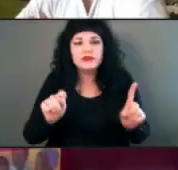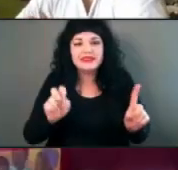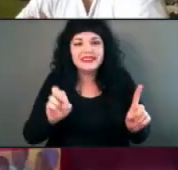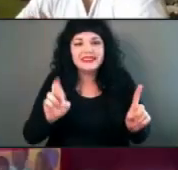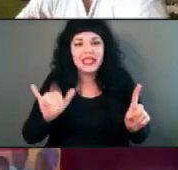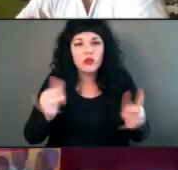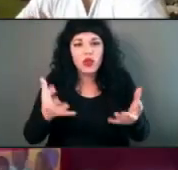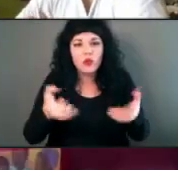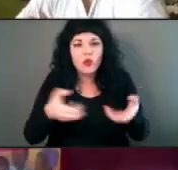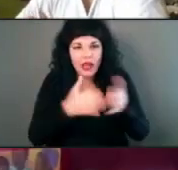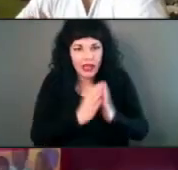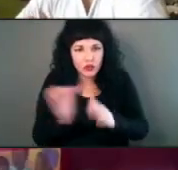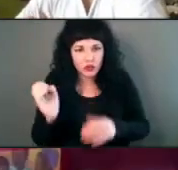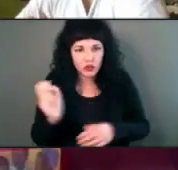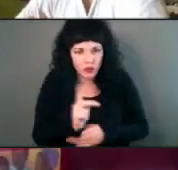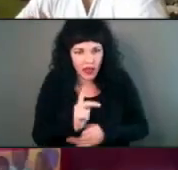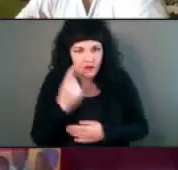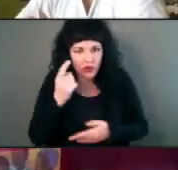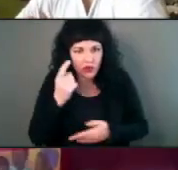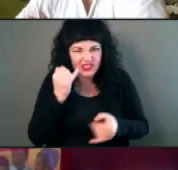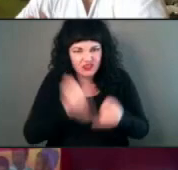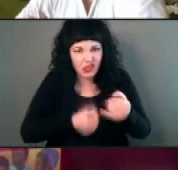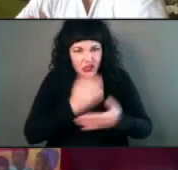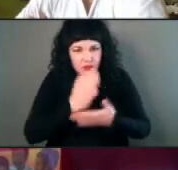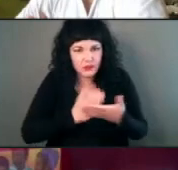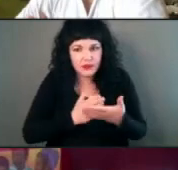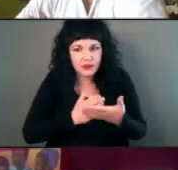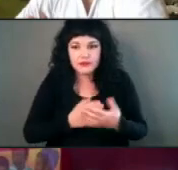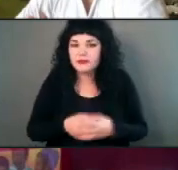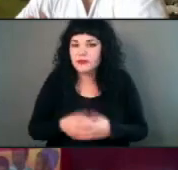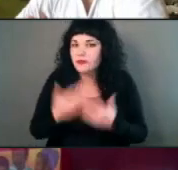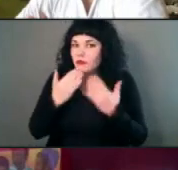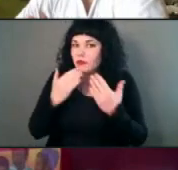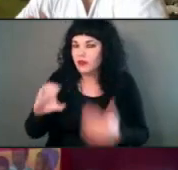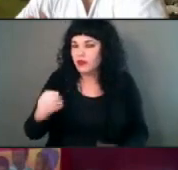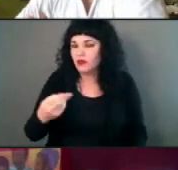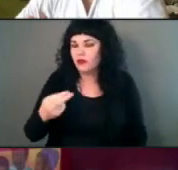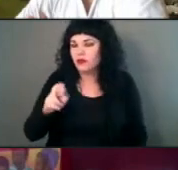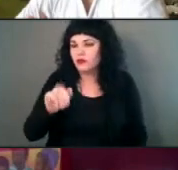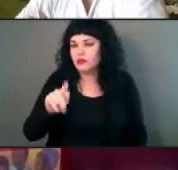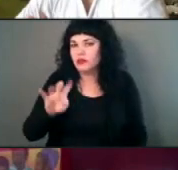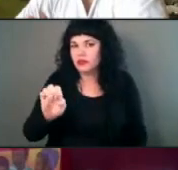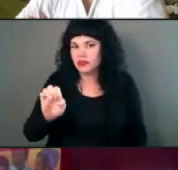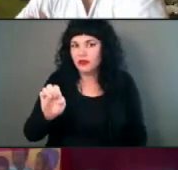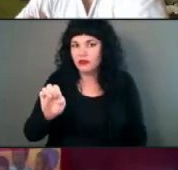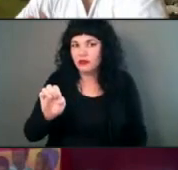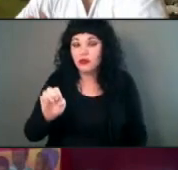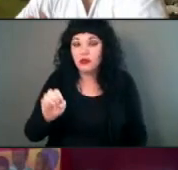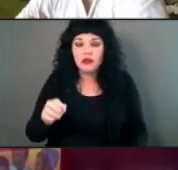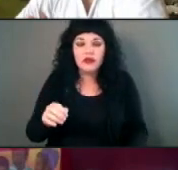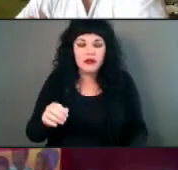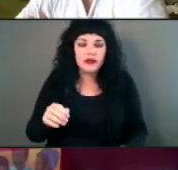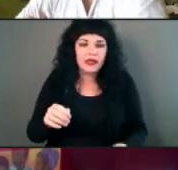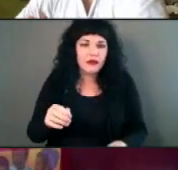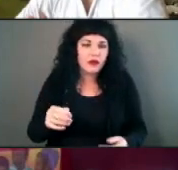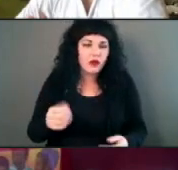Thanks, Christine. This question is going to go to Larry, but in this moment, I am